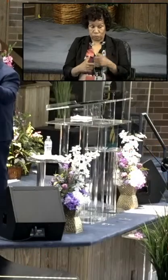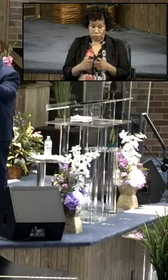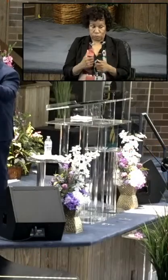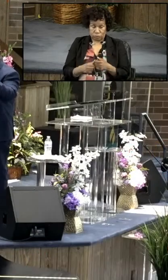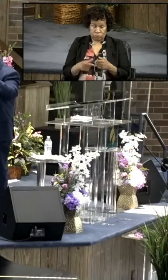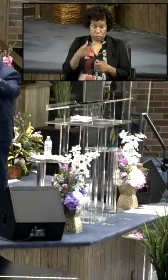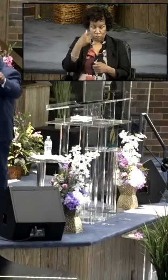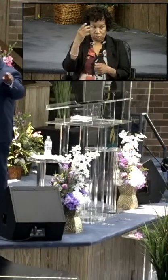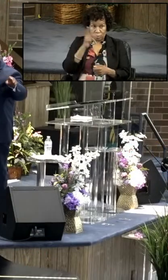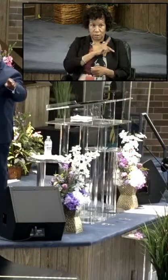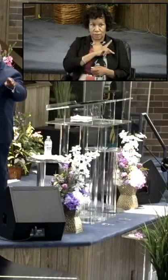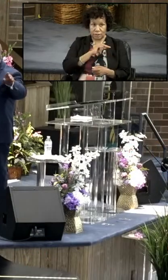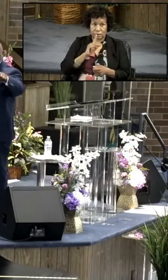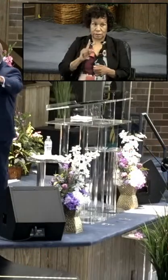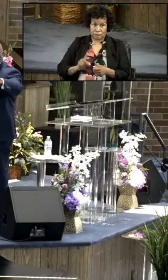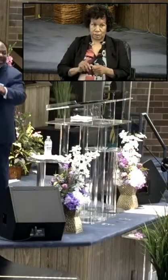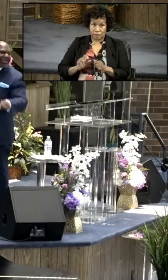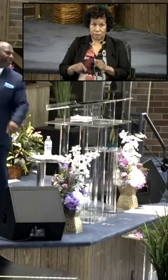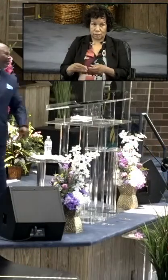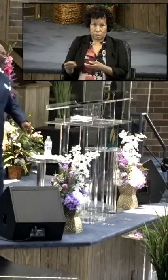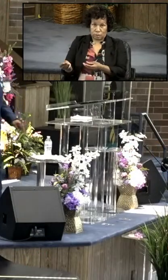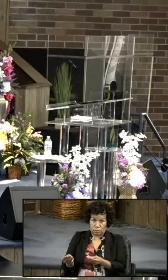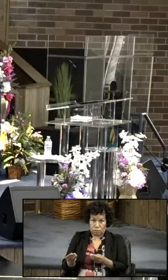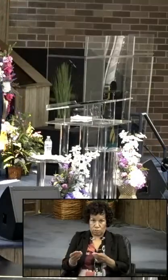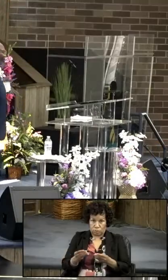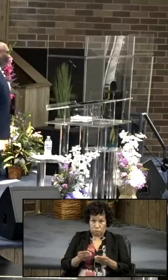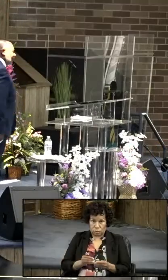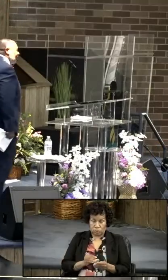Amen. Because a king can bring you lunch with joy.